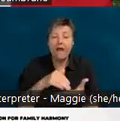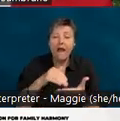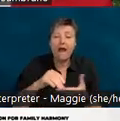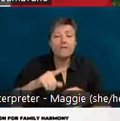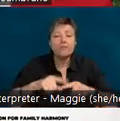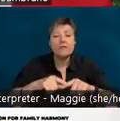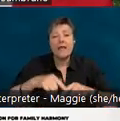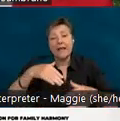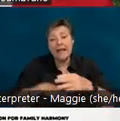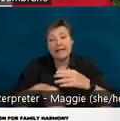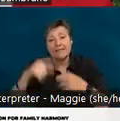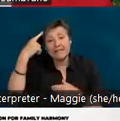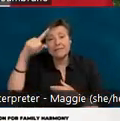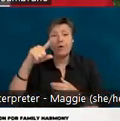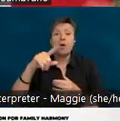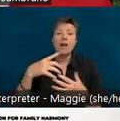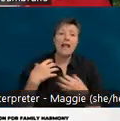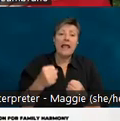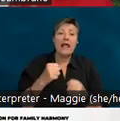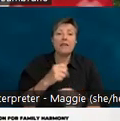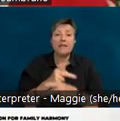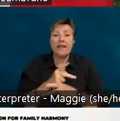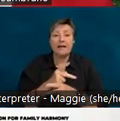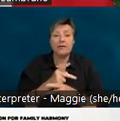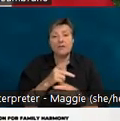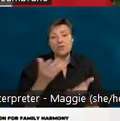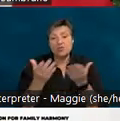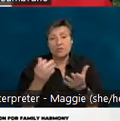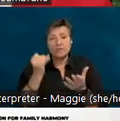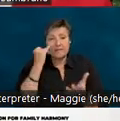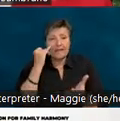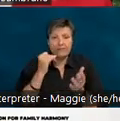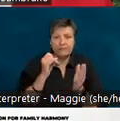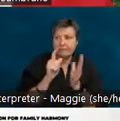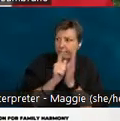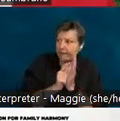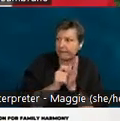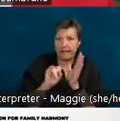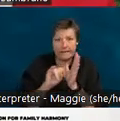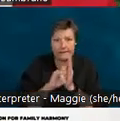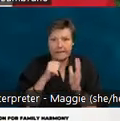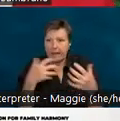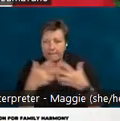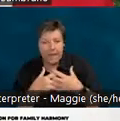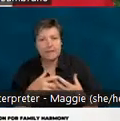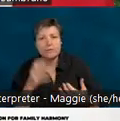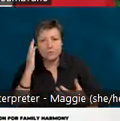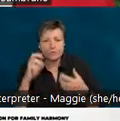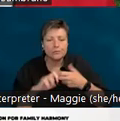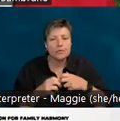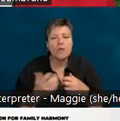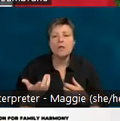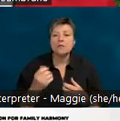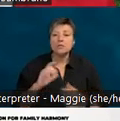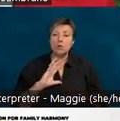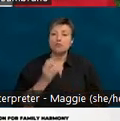healthcare services that are gender affirming. So for example, a doctor's refusal to provide trans healthcare might increase the likelihood that trans and gender nonconforming